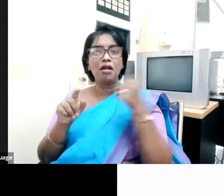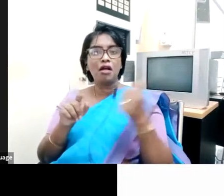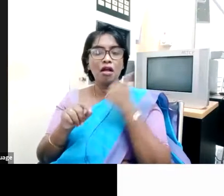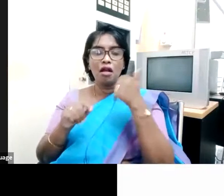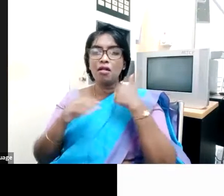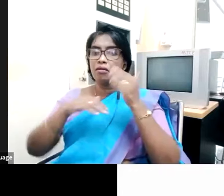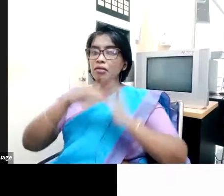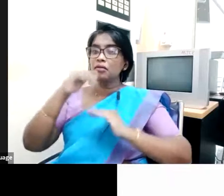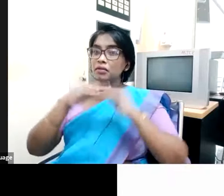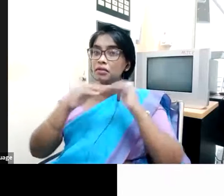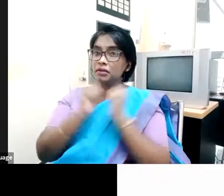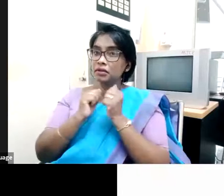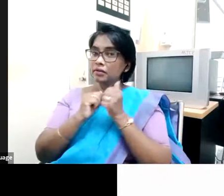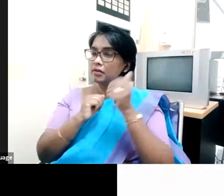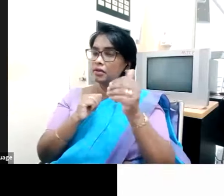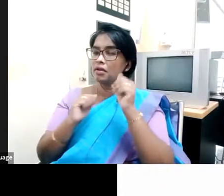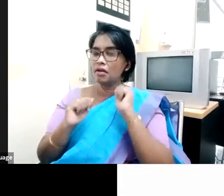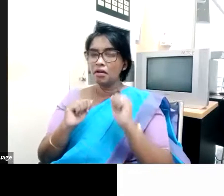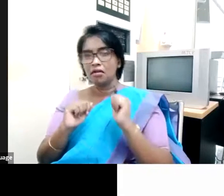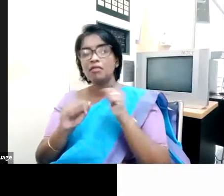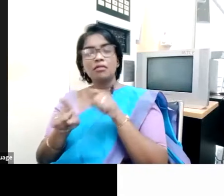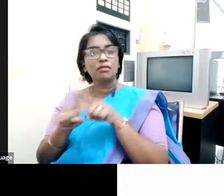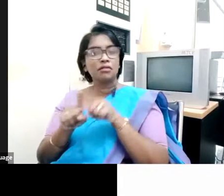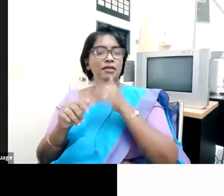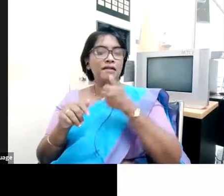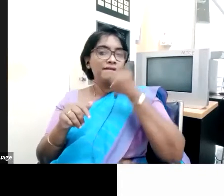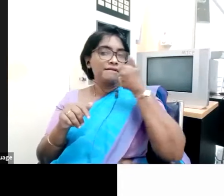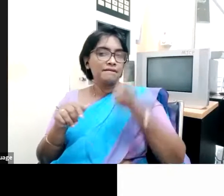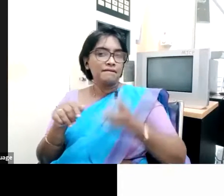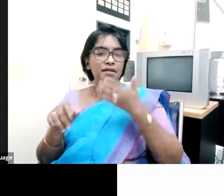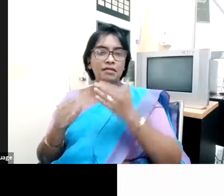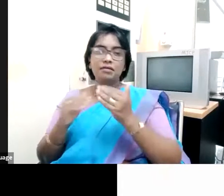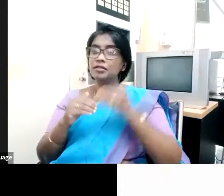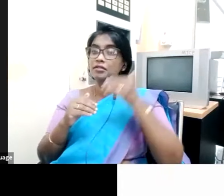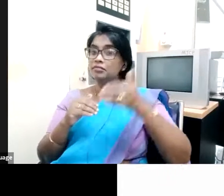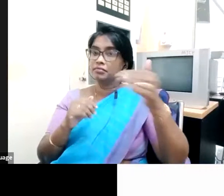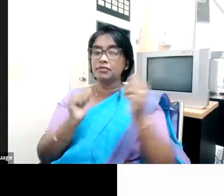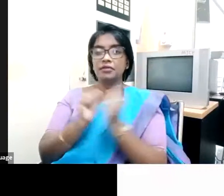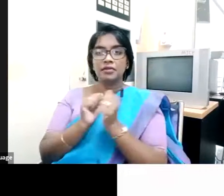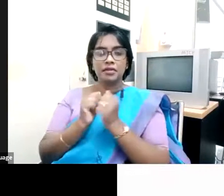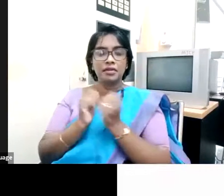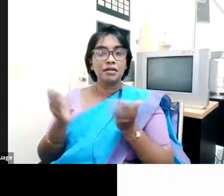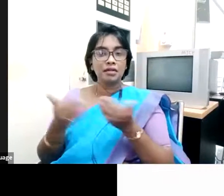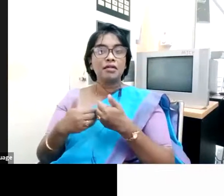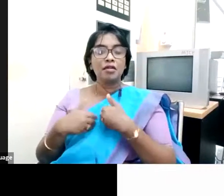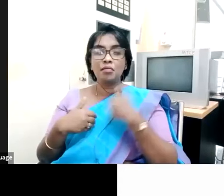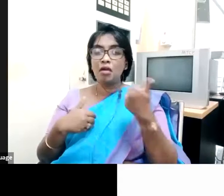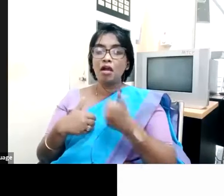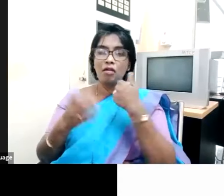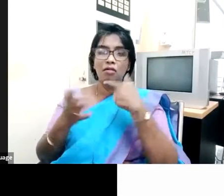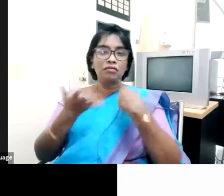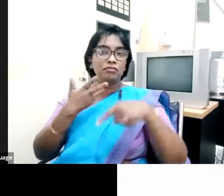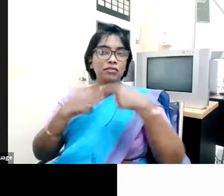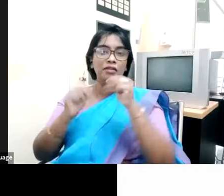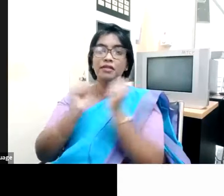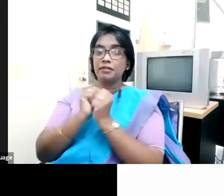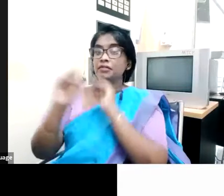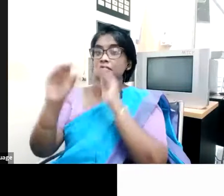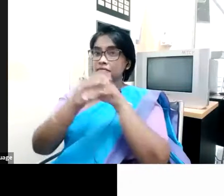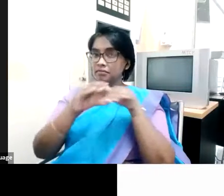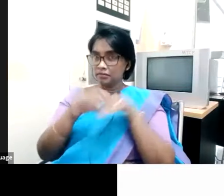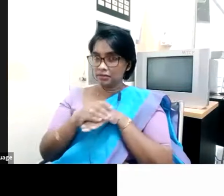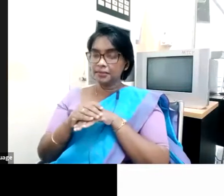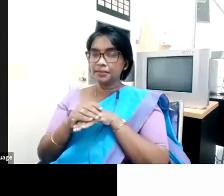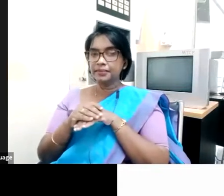extremely important going forward, also as you heard in the introduction to this session. Now, the importance of